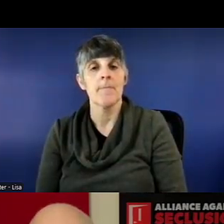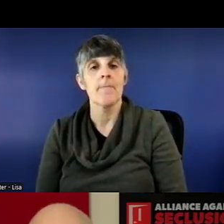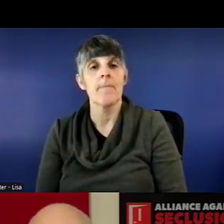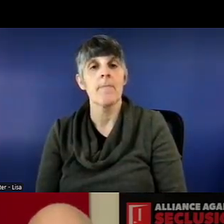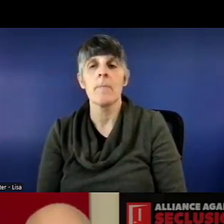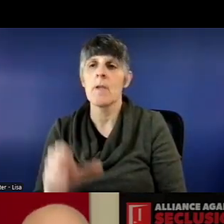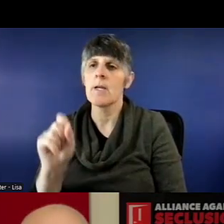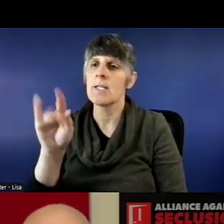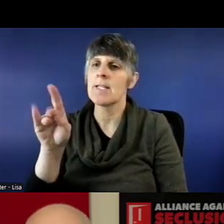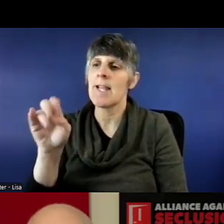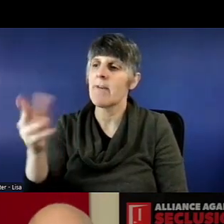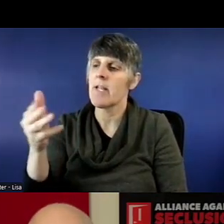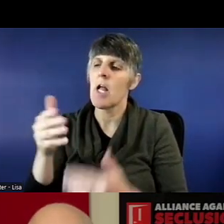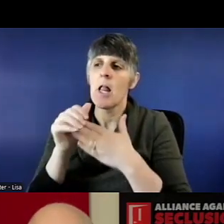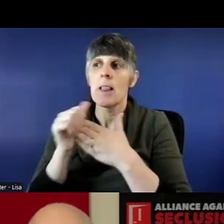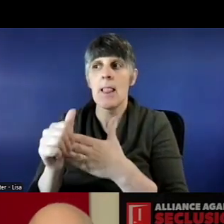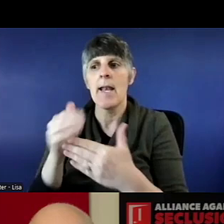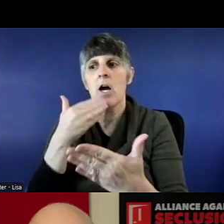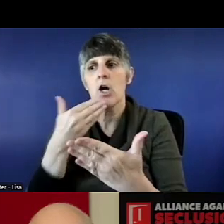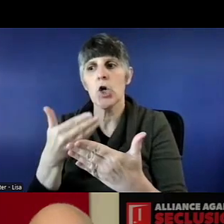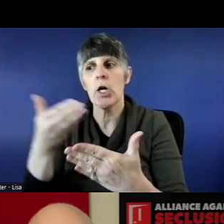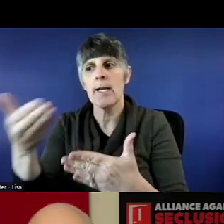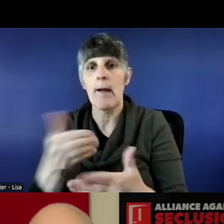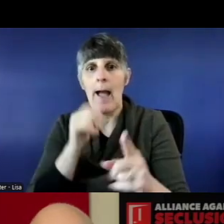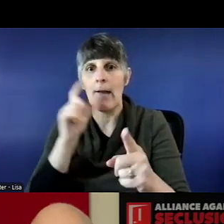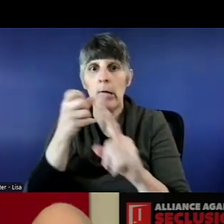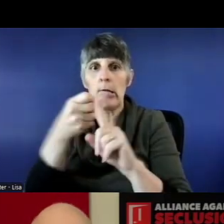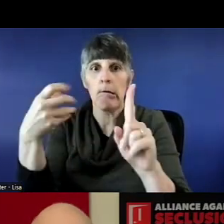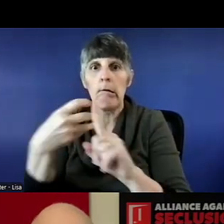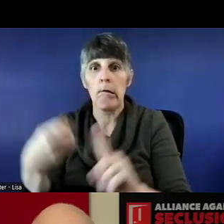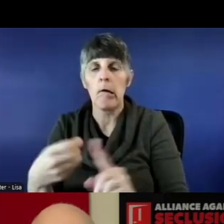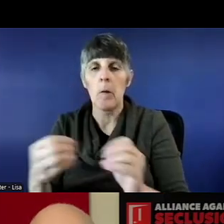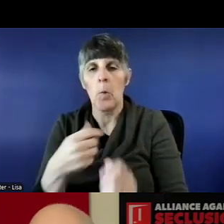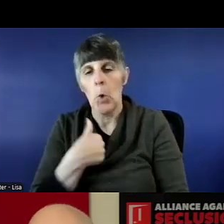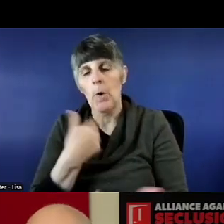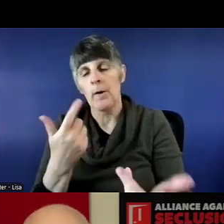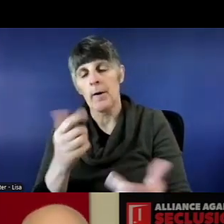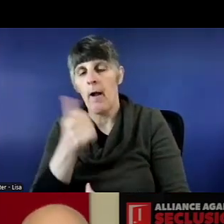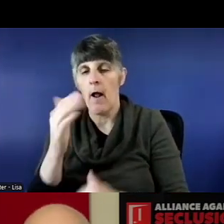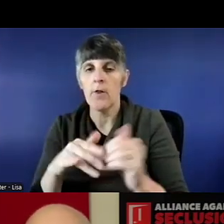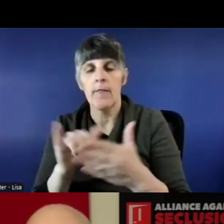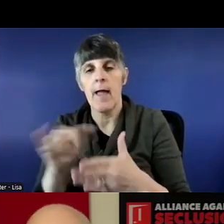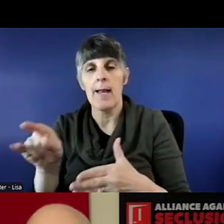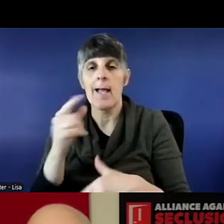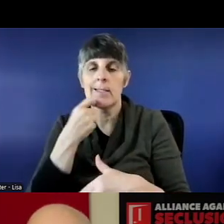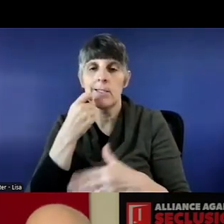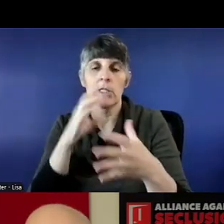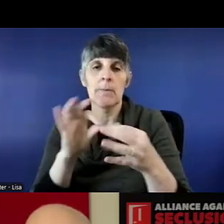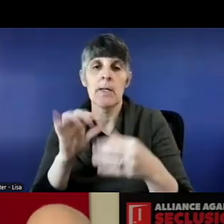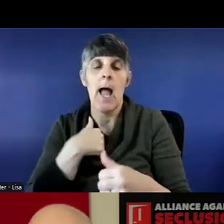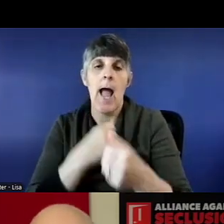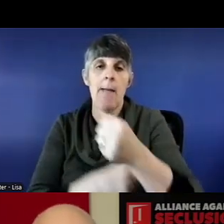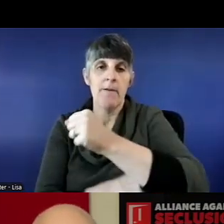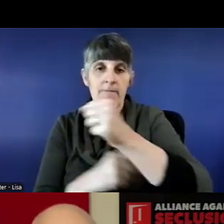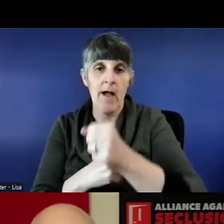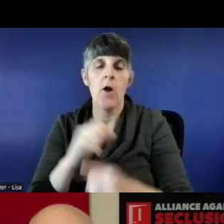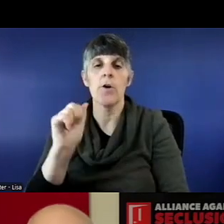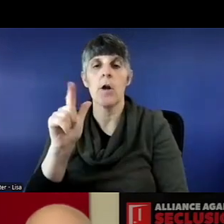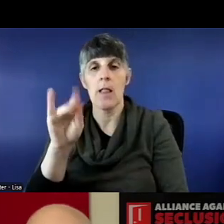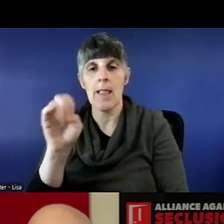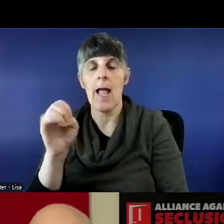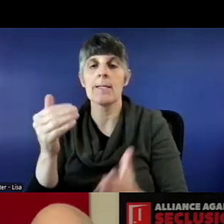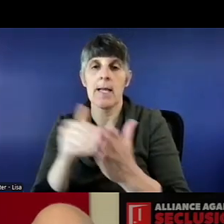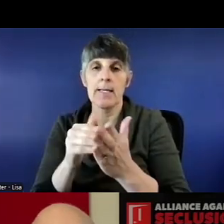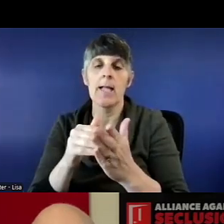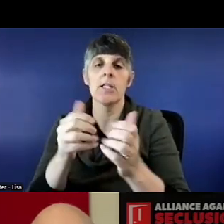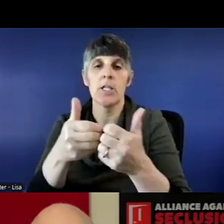Stephanie, you gave me a great introduction, so I don't really feel like I need to say a whole lot more. Other than, as Stephanie mentioned, I am the founder of the Alliance Against Seclusion and